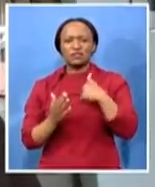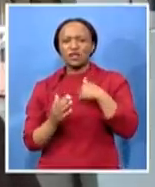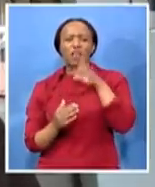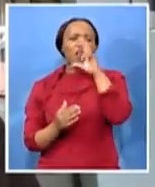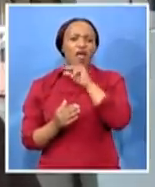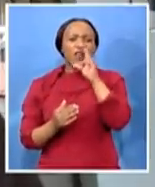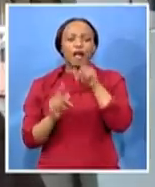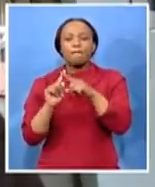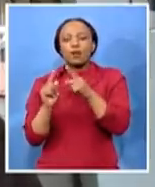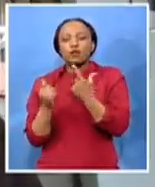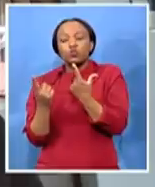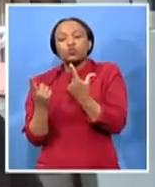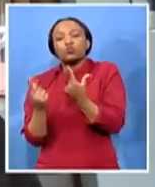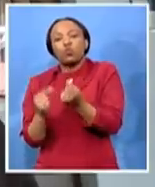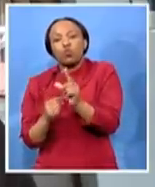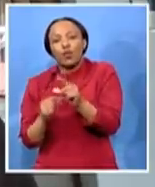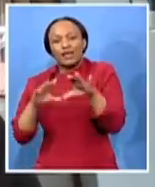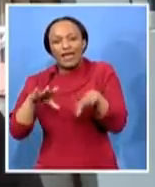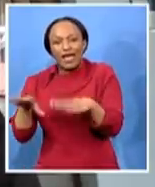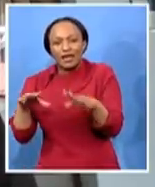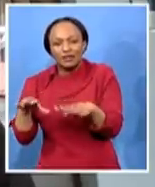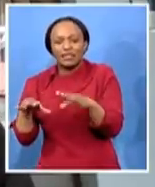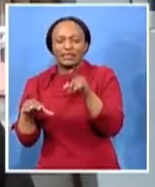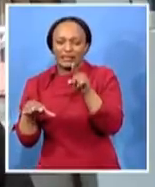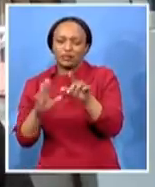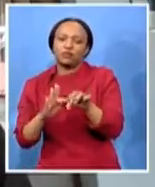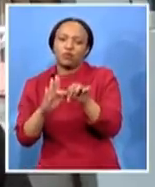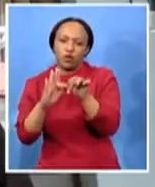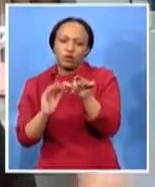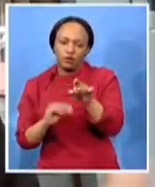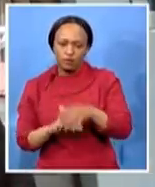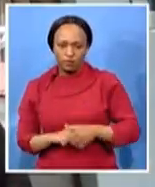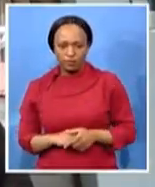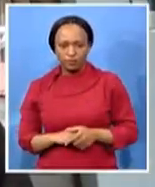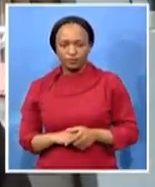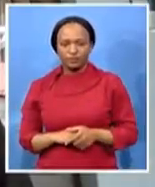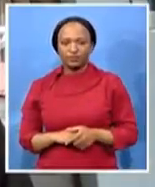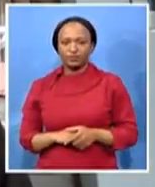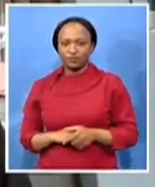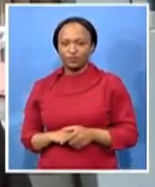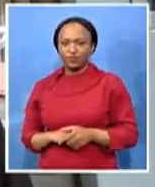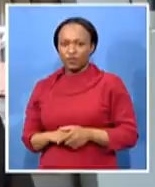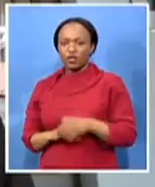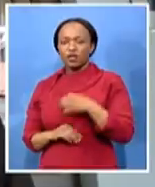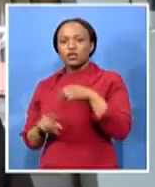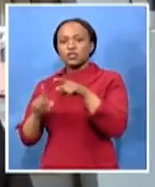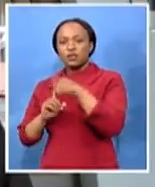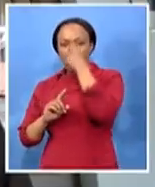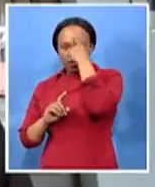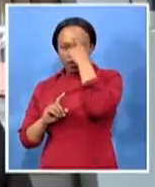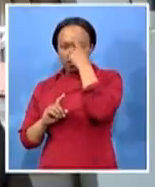speak louder than words. I think let me also mention, for the benefit of the students out there,